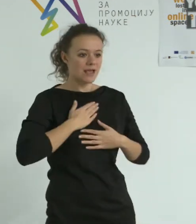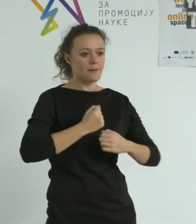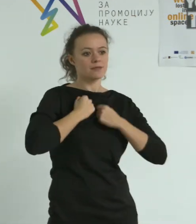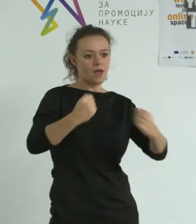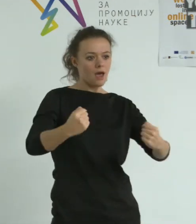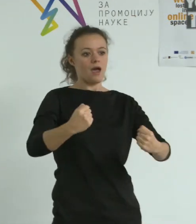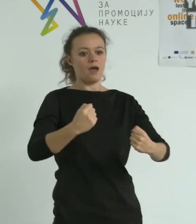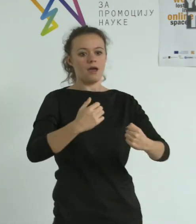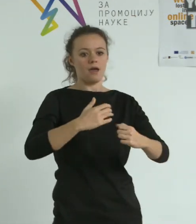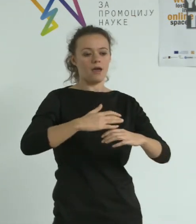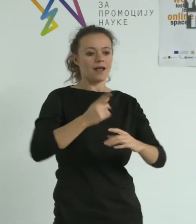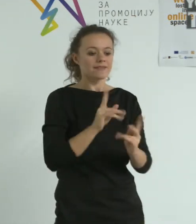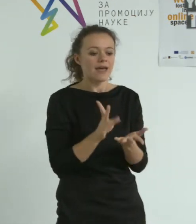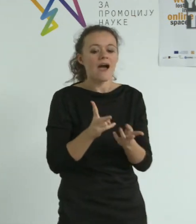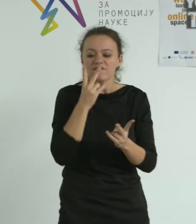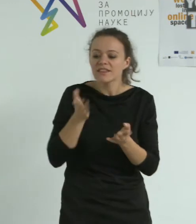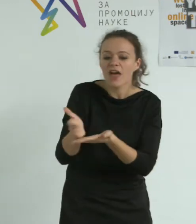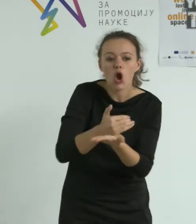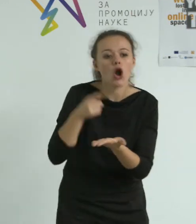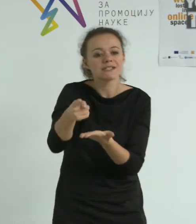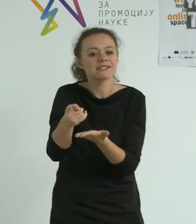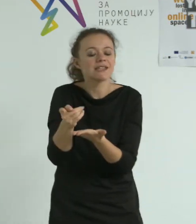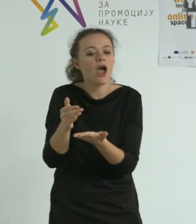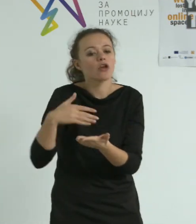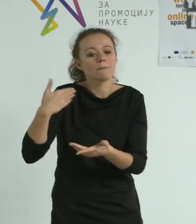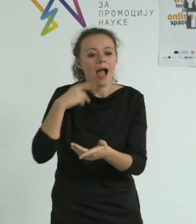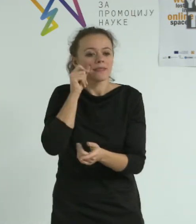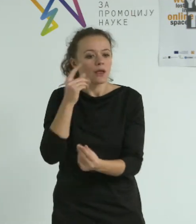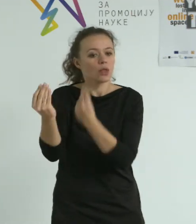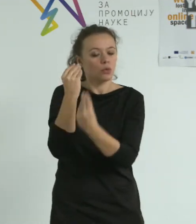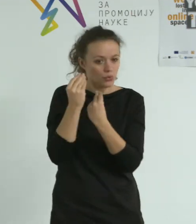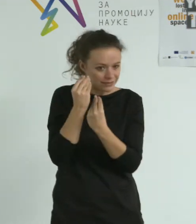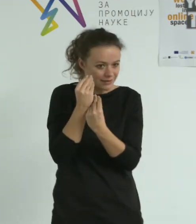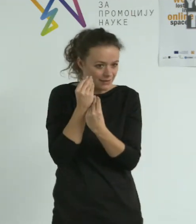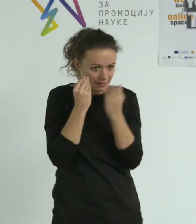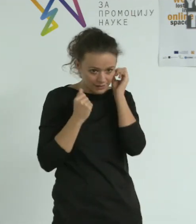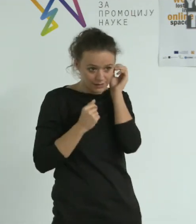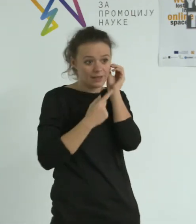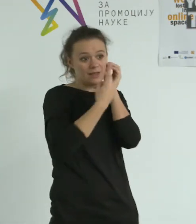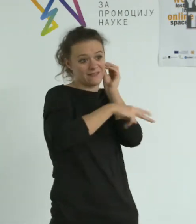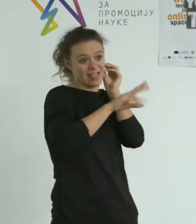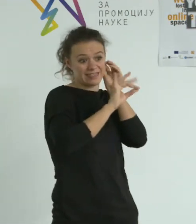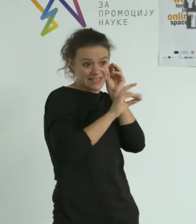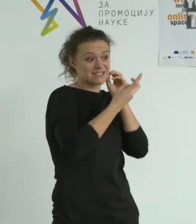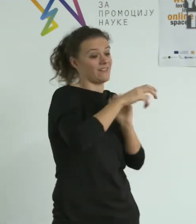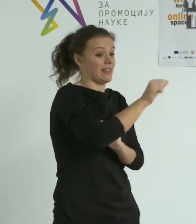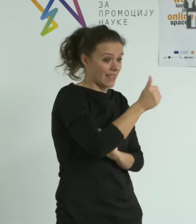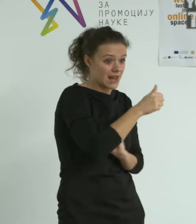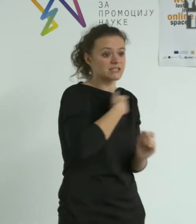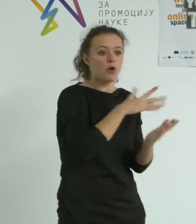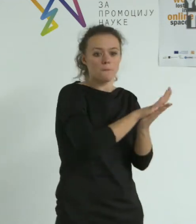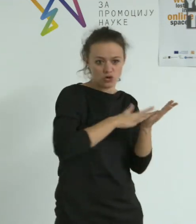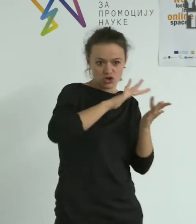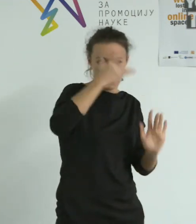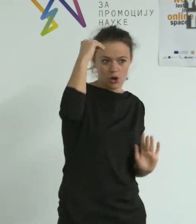for the benefit of young people, I've started taking online courses since 2010-11, so I've seen a lot.